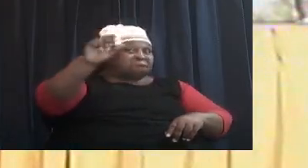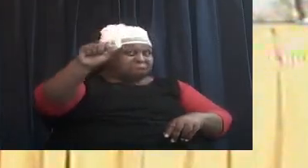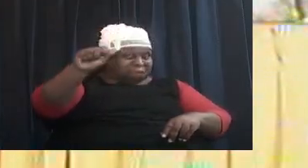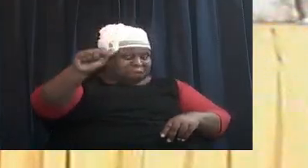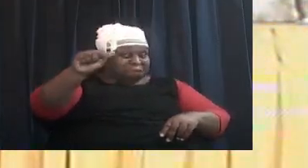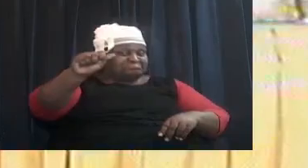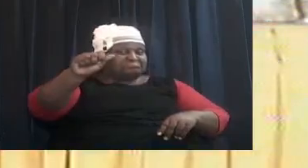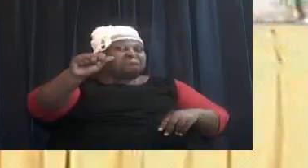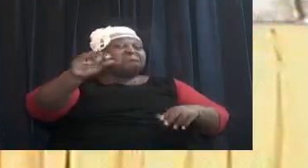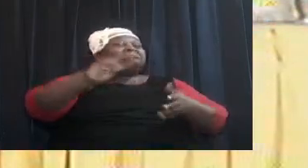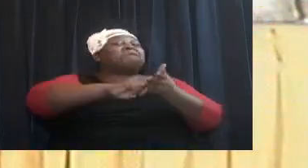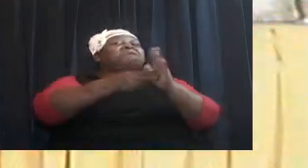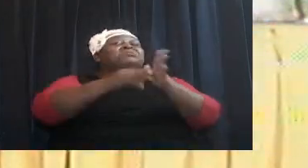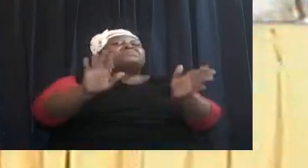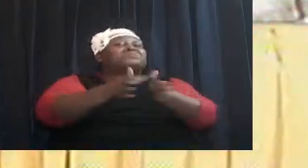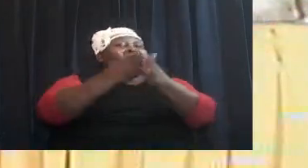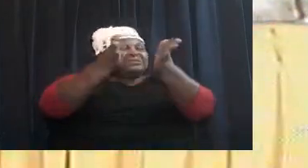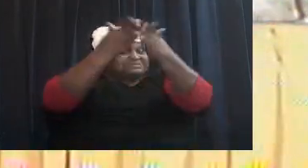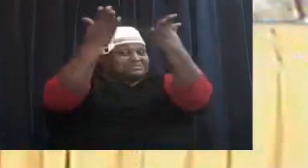Sometimes. And sometimes our